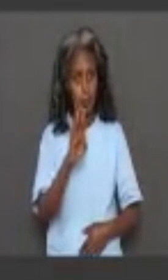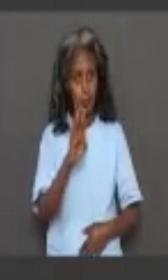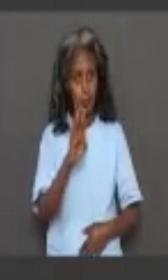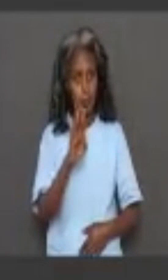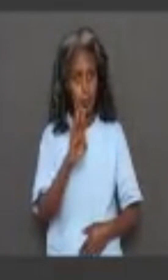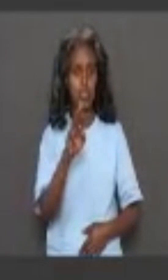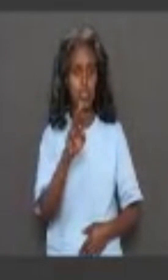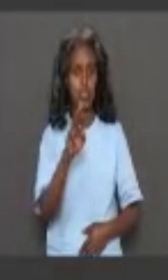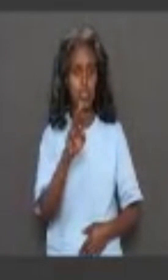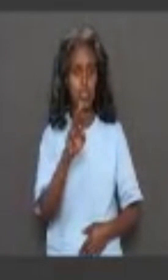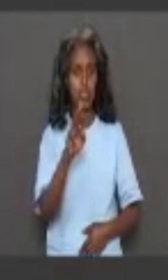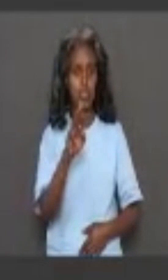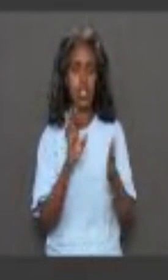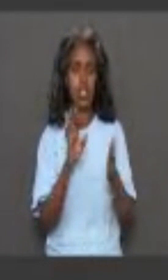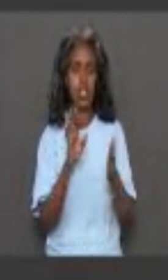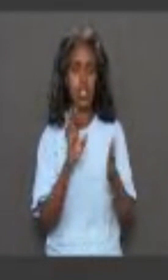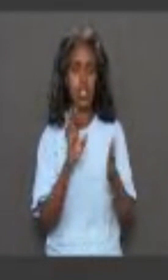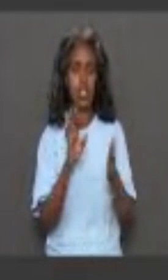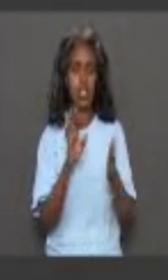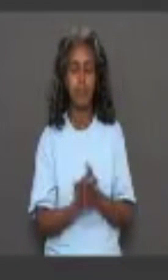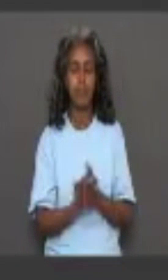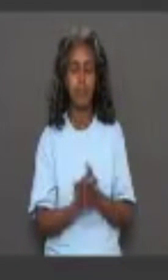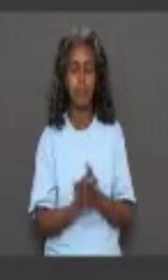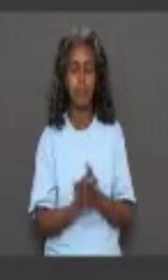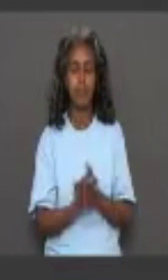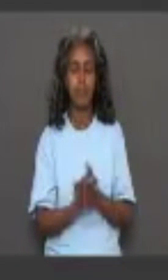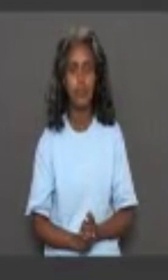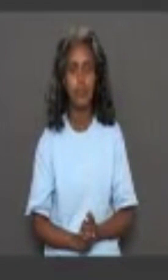a rational number.